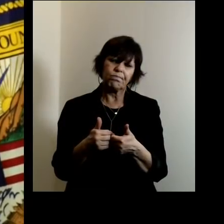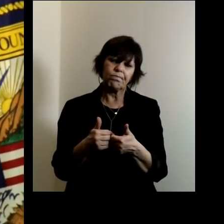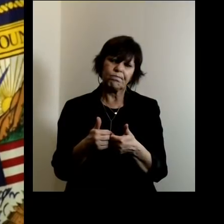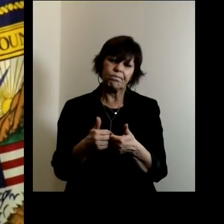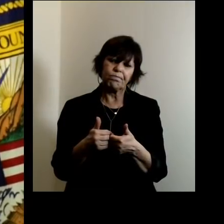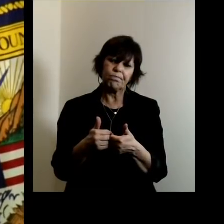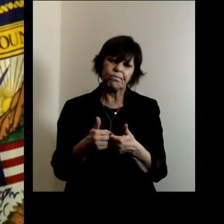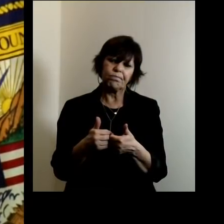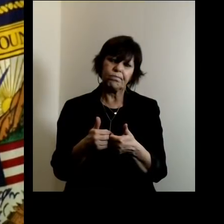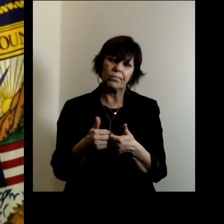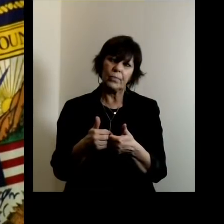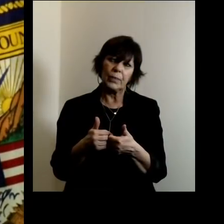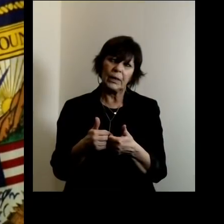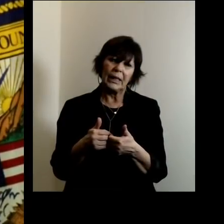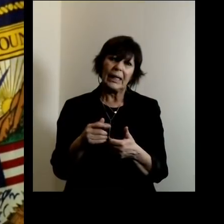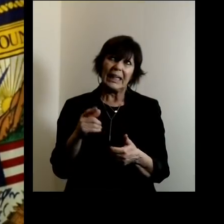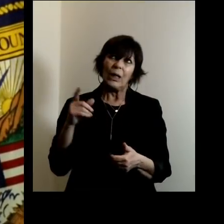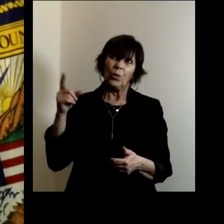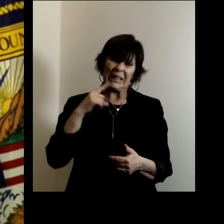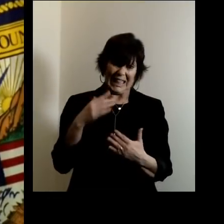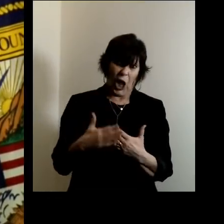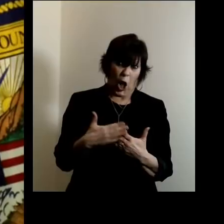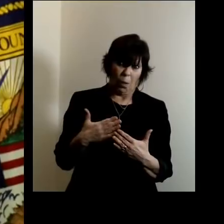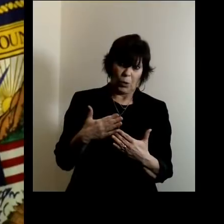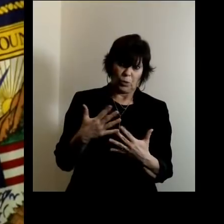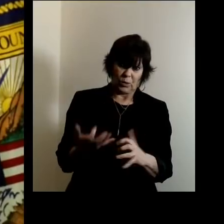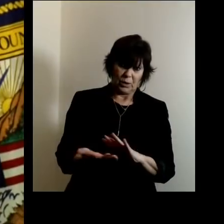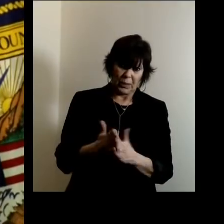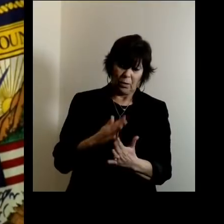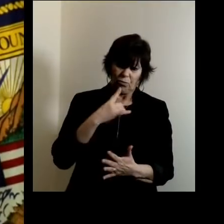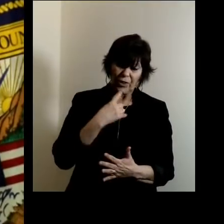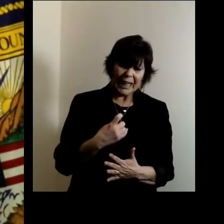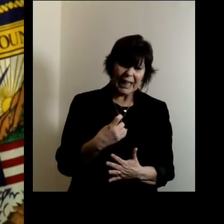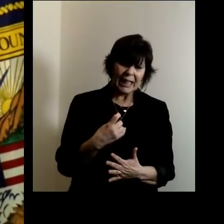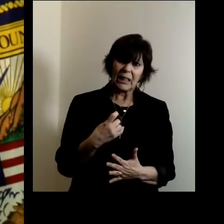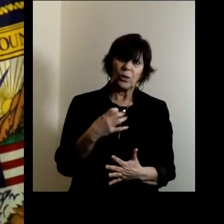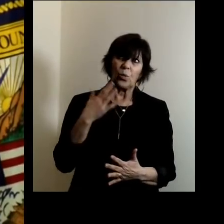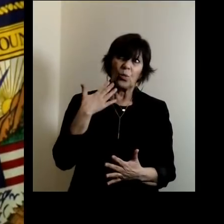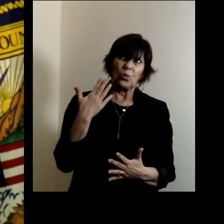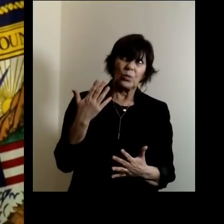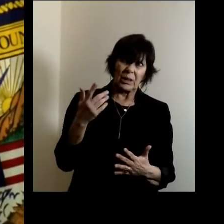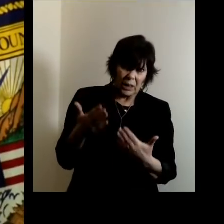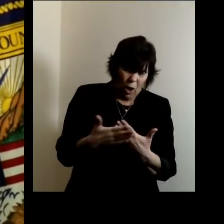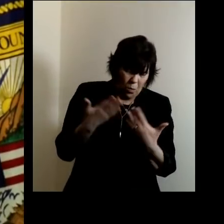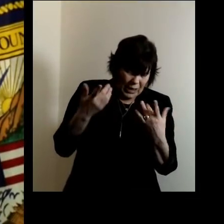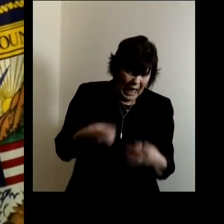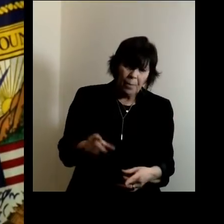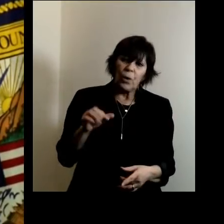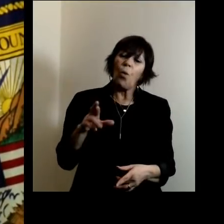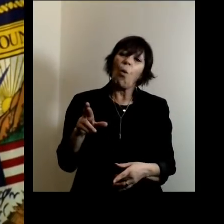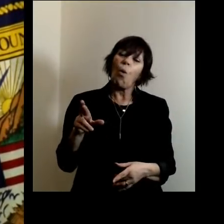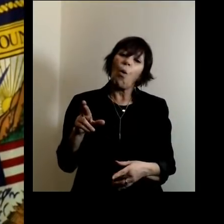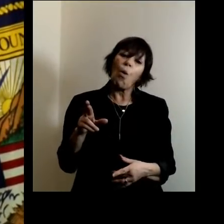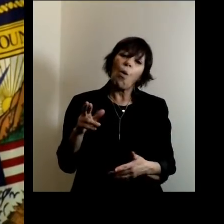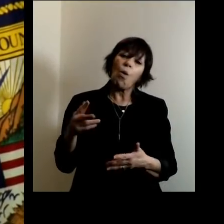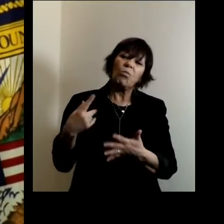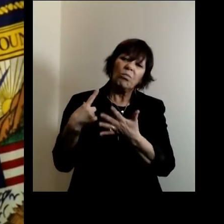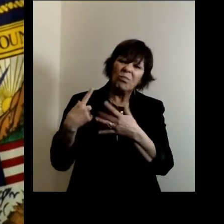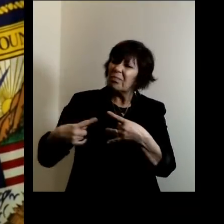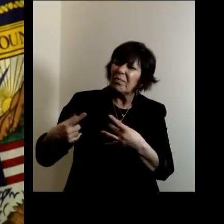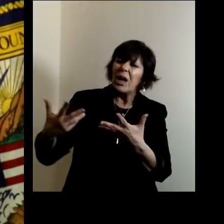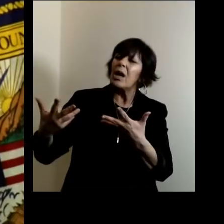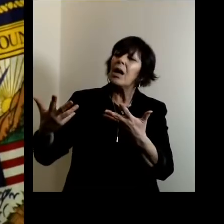recommendation was, and was there a push from people to go to the red zone? Were the other officials advocating that, or how